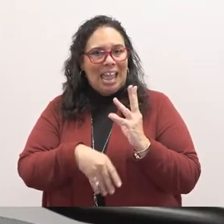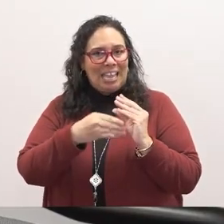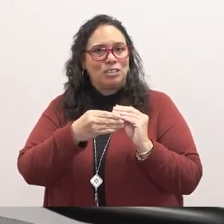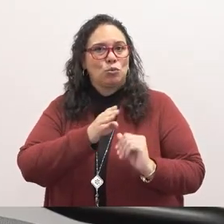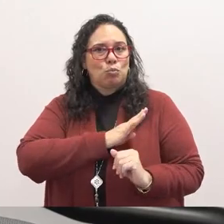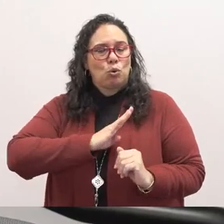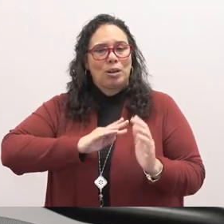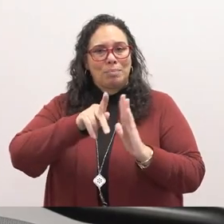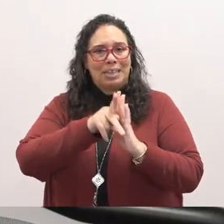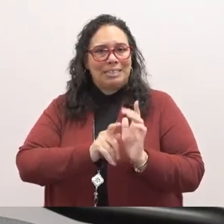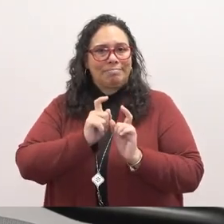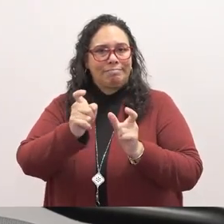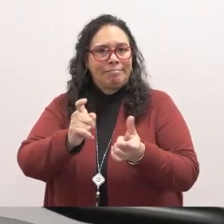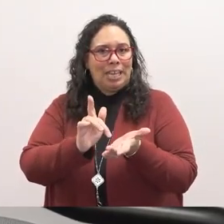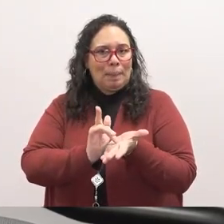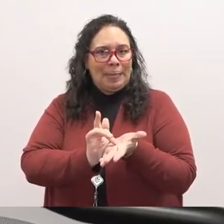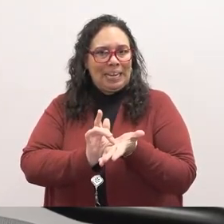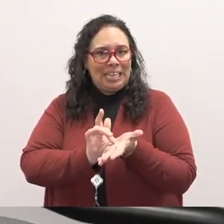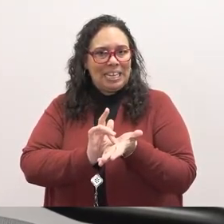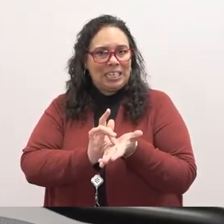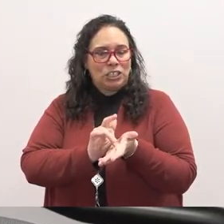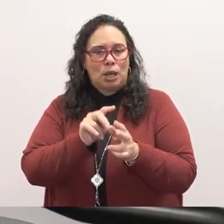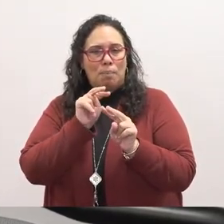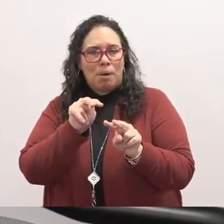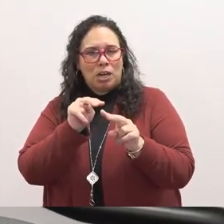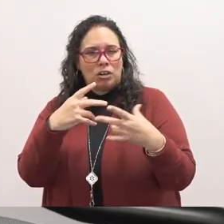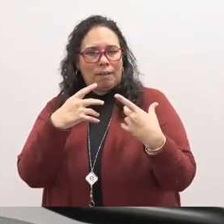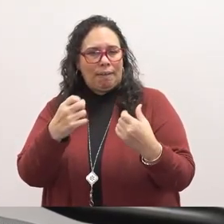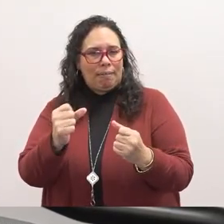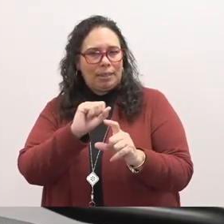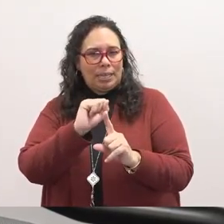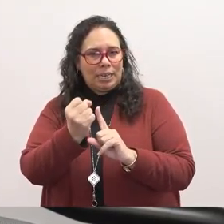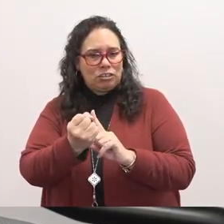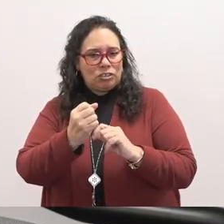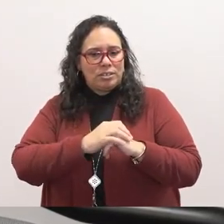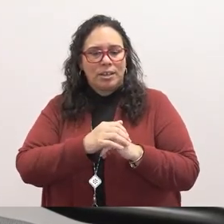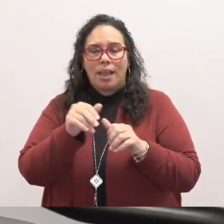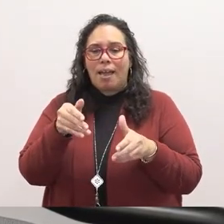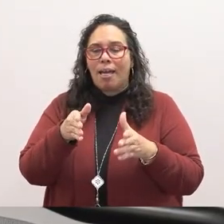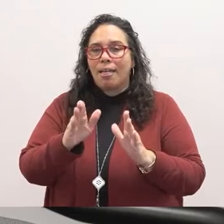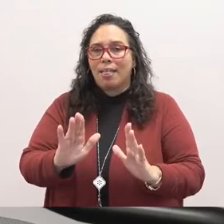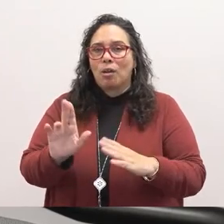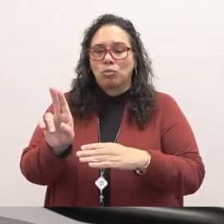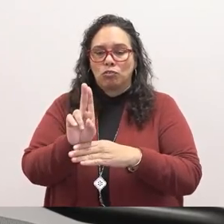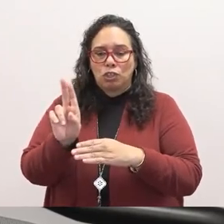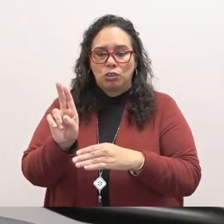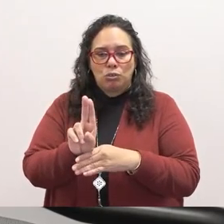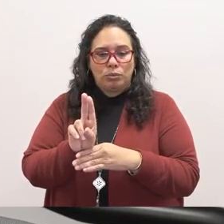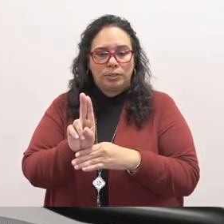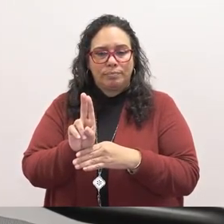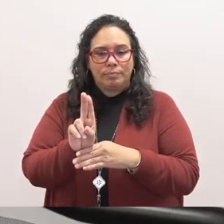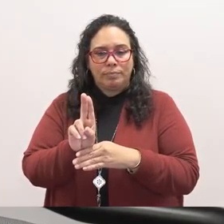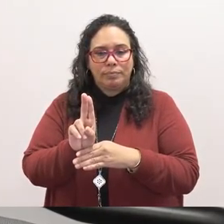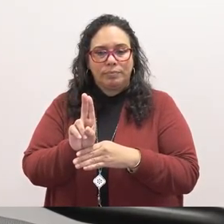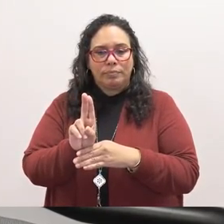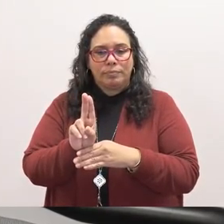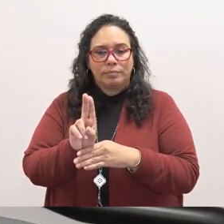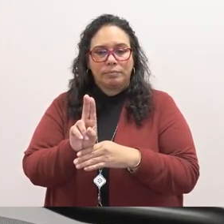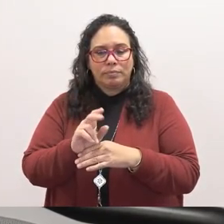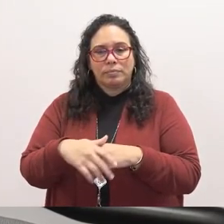policy on administering medication and monitoring health conditions and allows for the use of